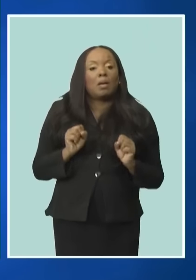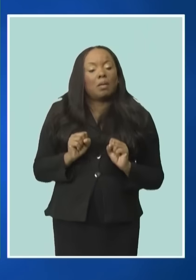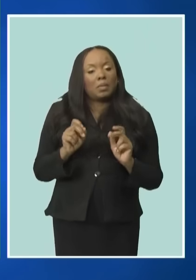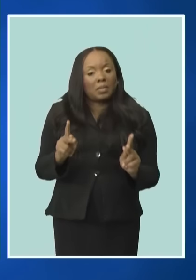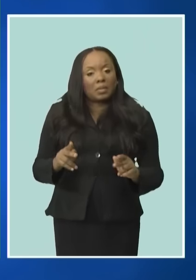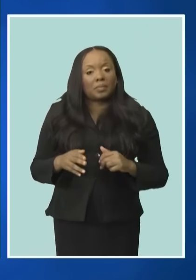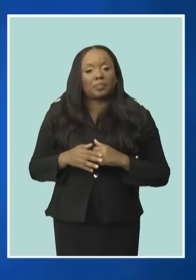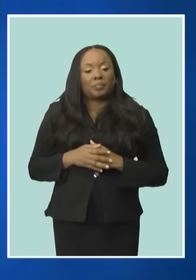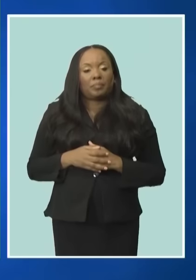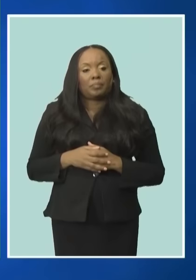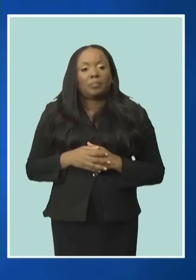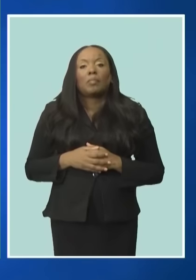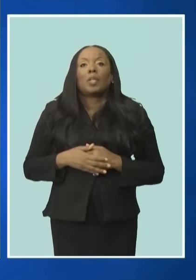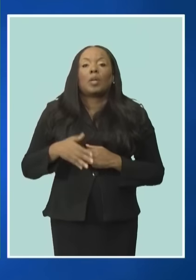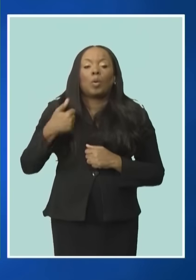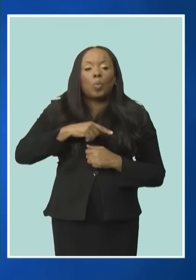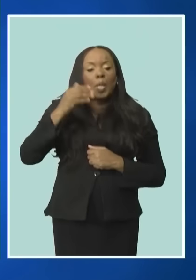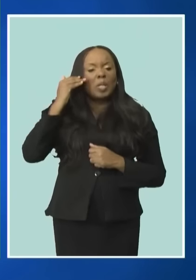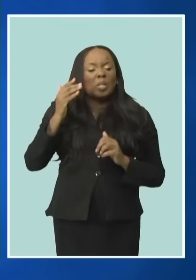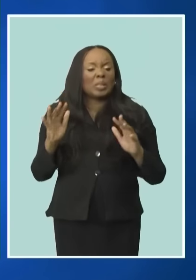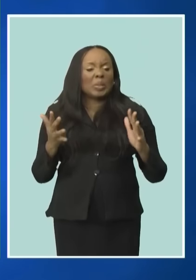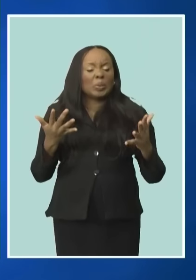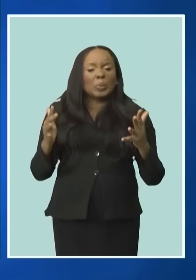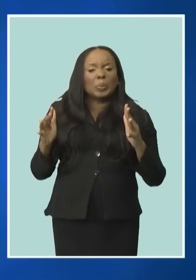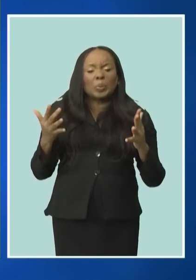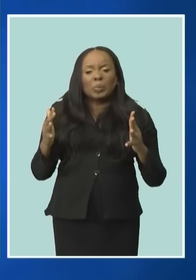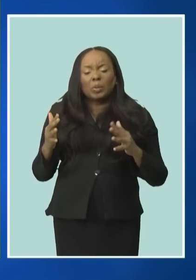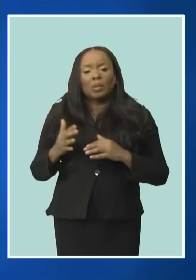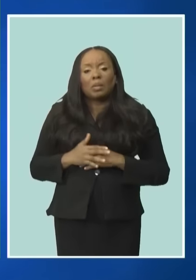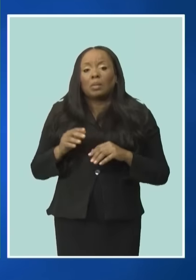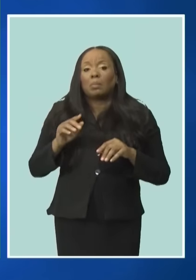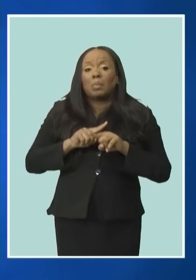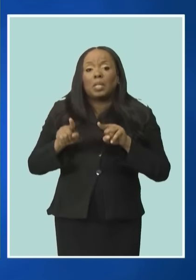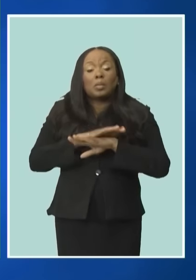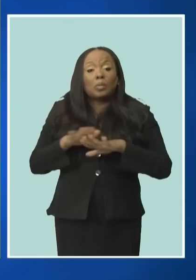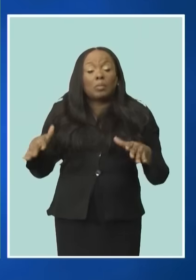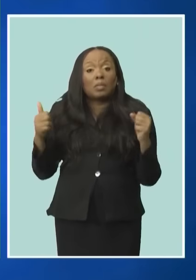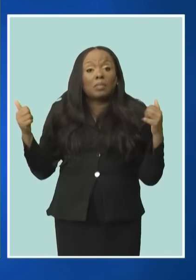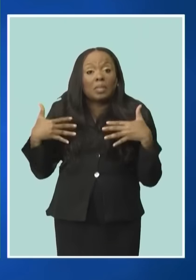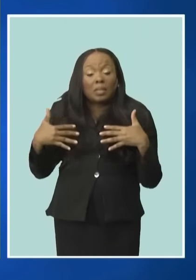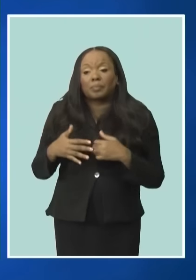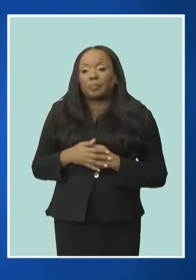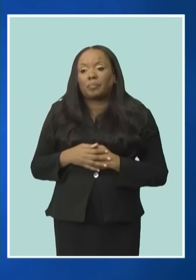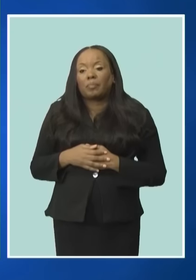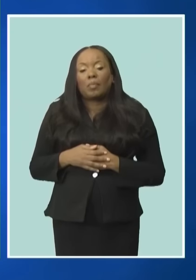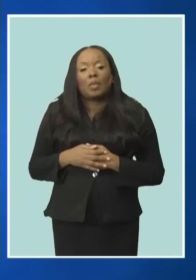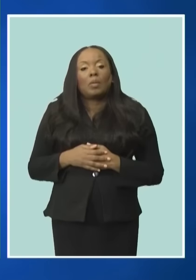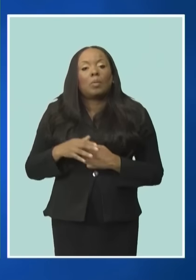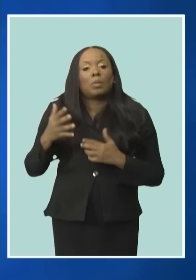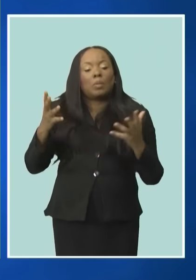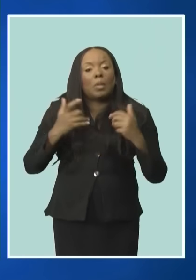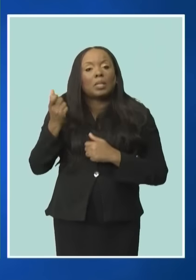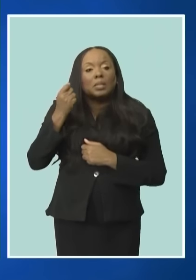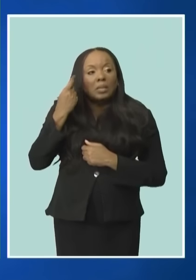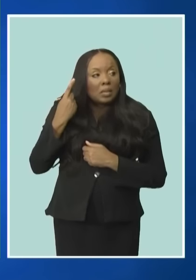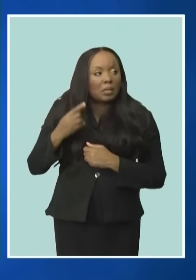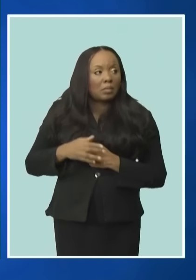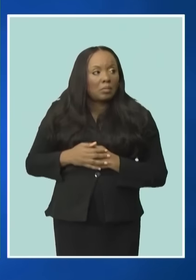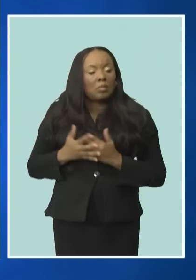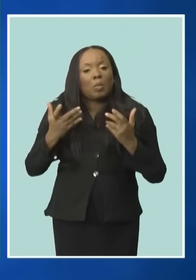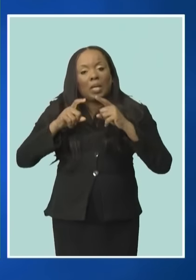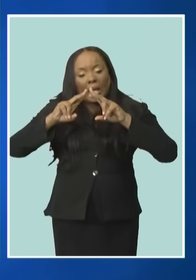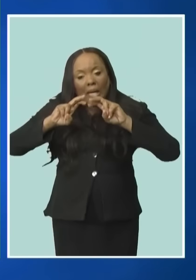investor, uncertainty isn't something to be feared. It is something to be understood,